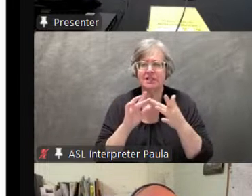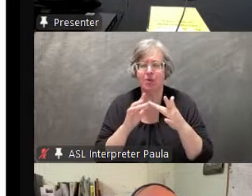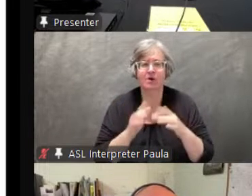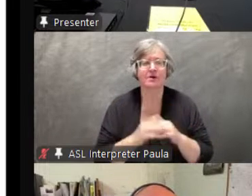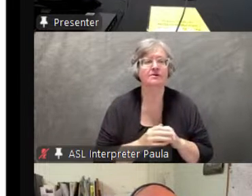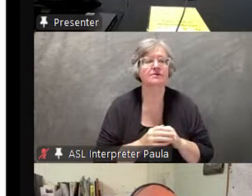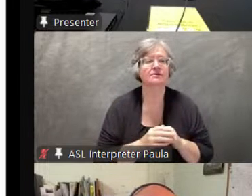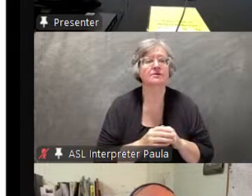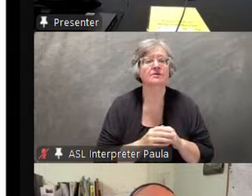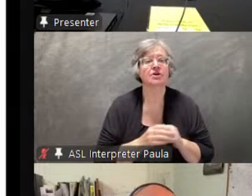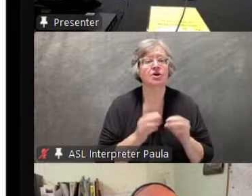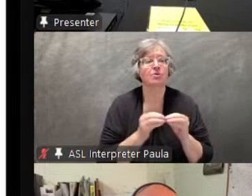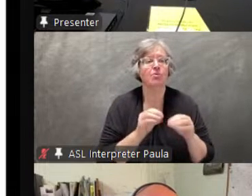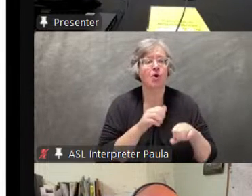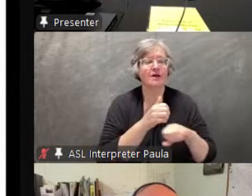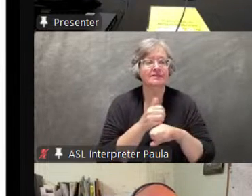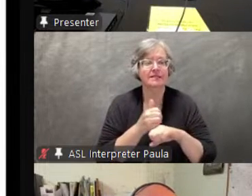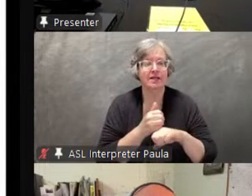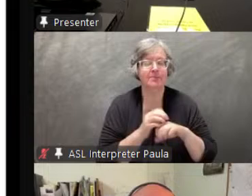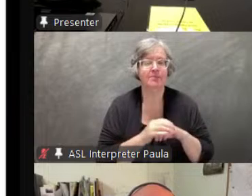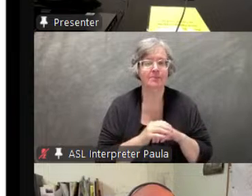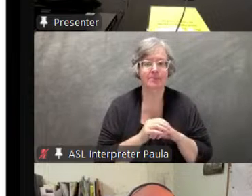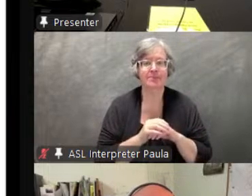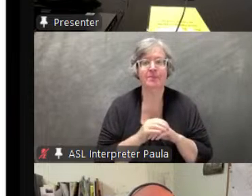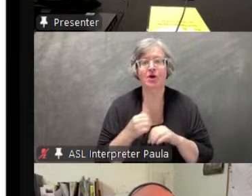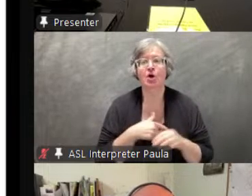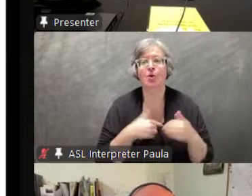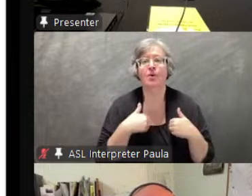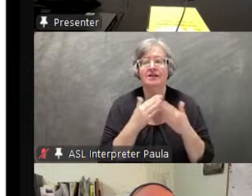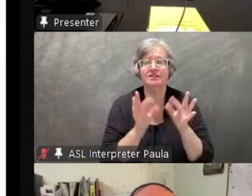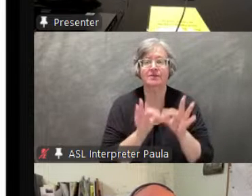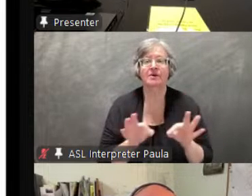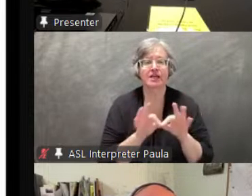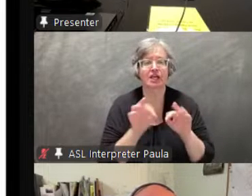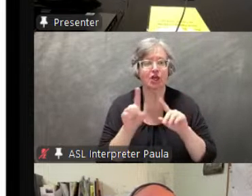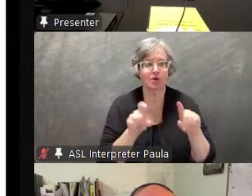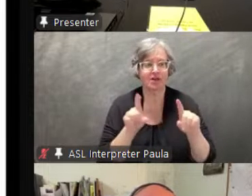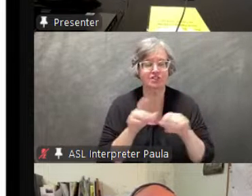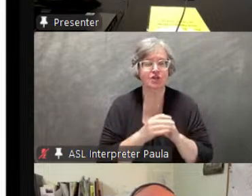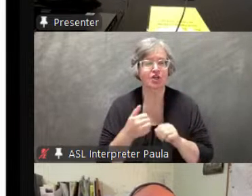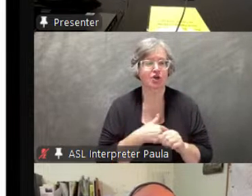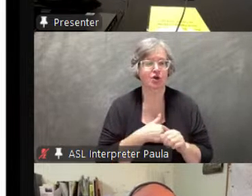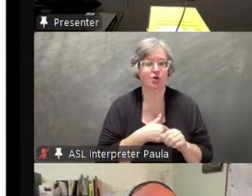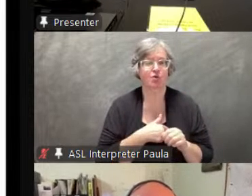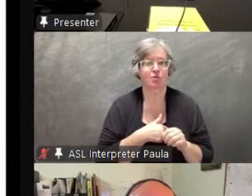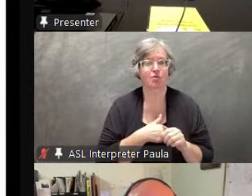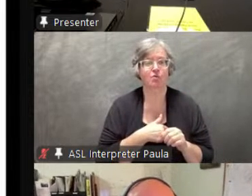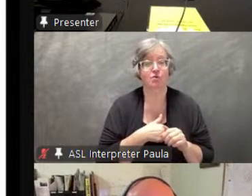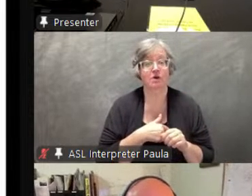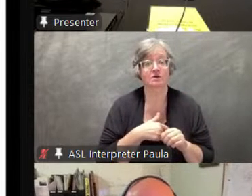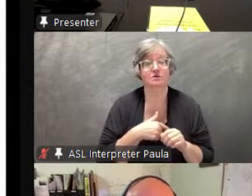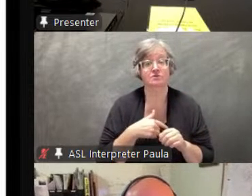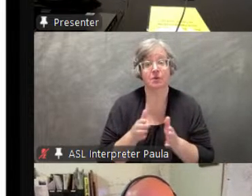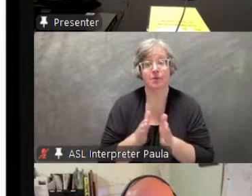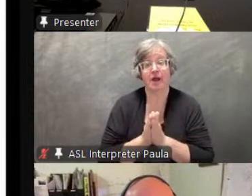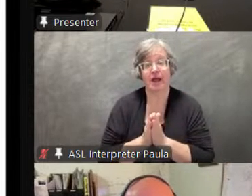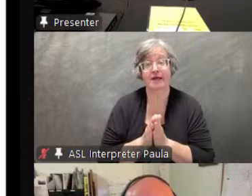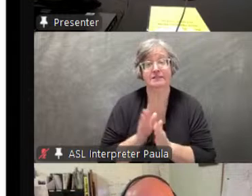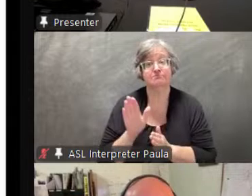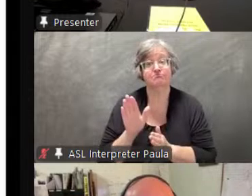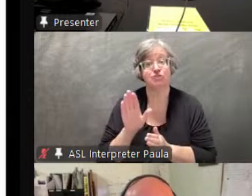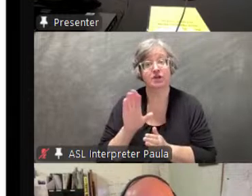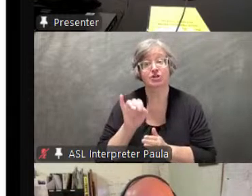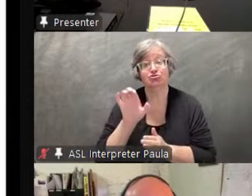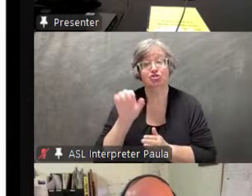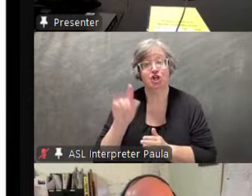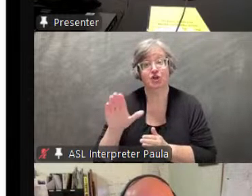And just a little bit more setup. So we had some key questions that we charged Jarrett and his team